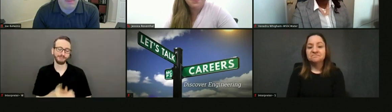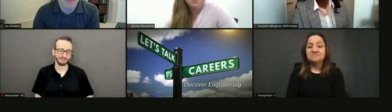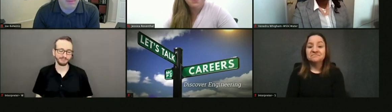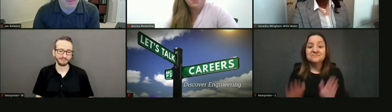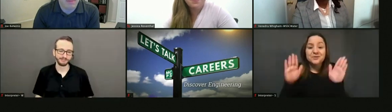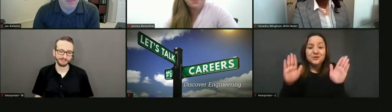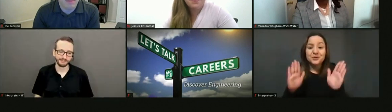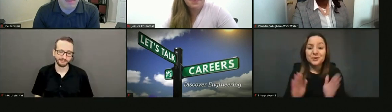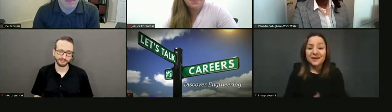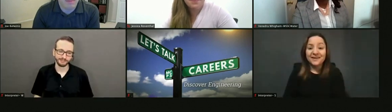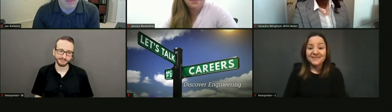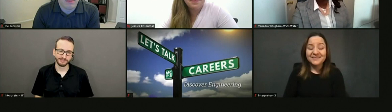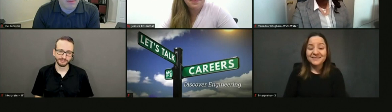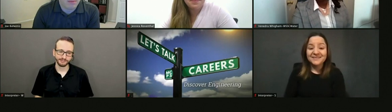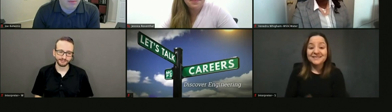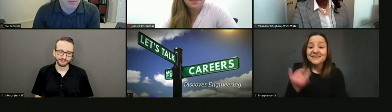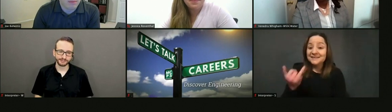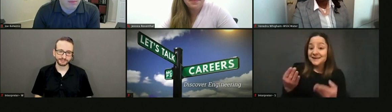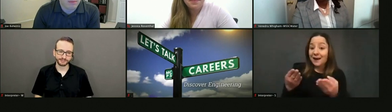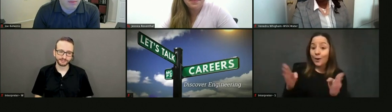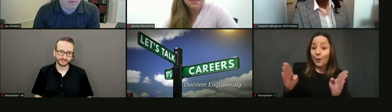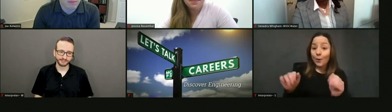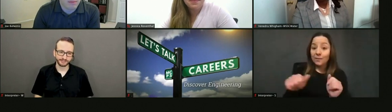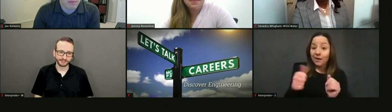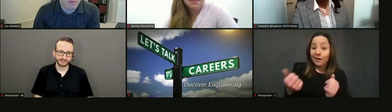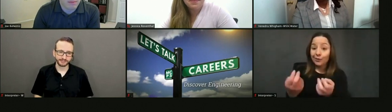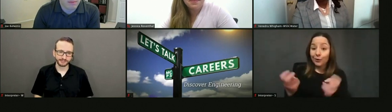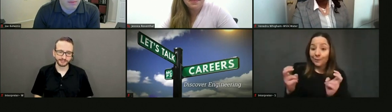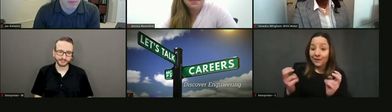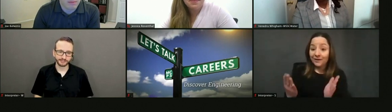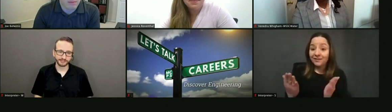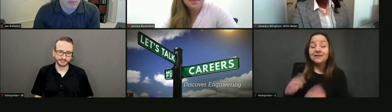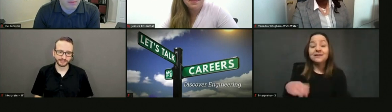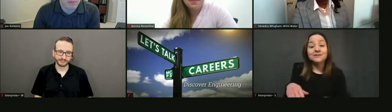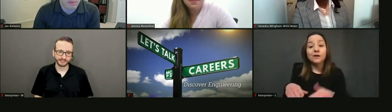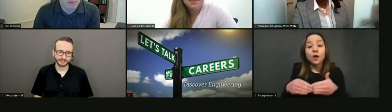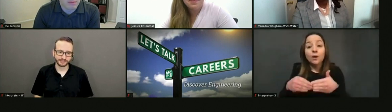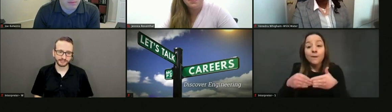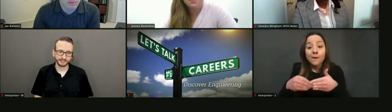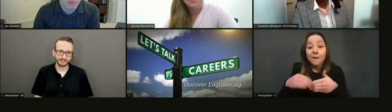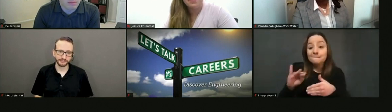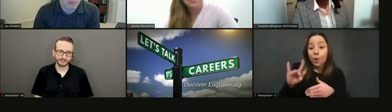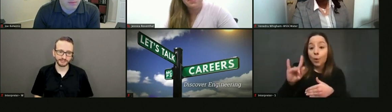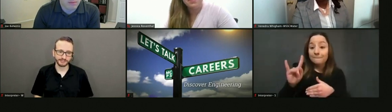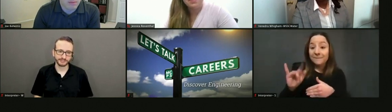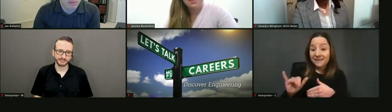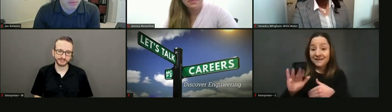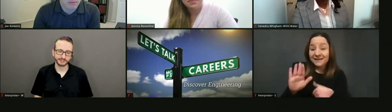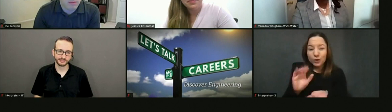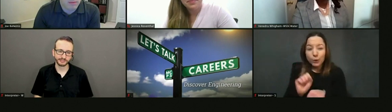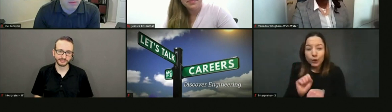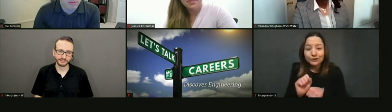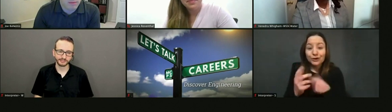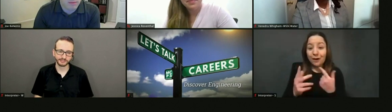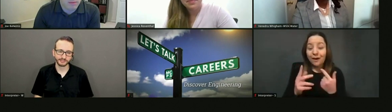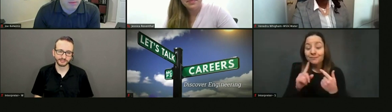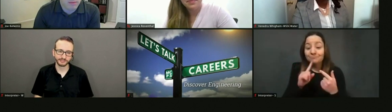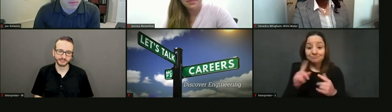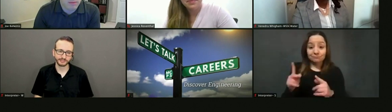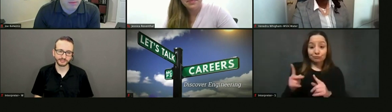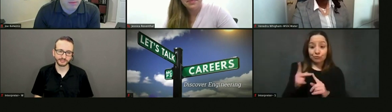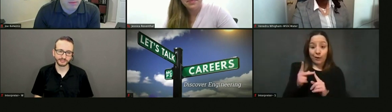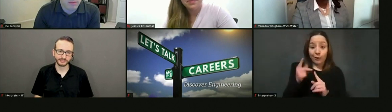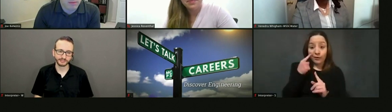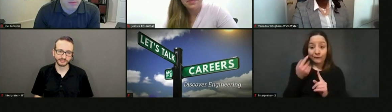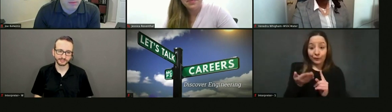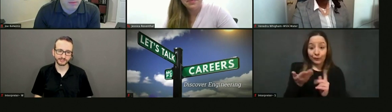Great. And opening it up to the other panelists, has mobility in a job been a priority for you? and anyone